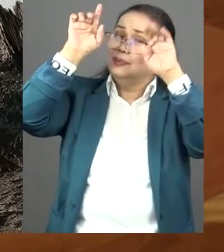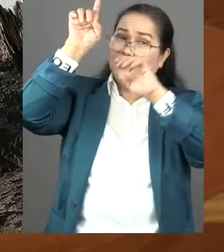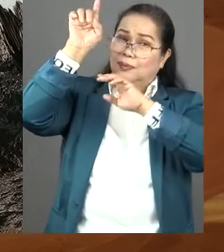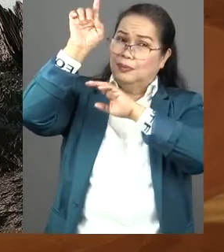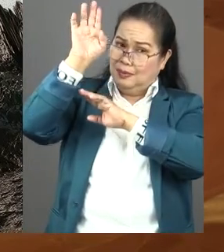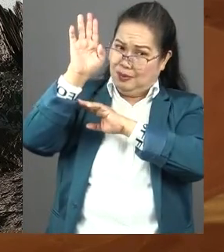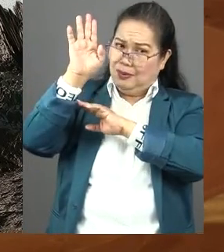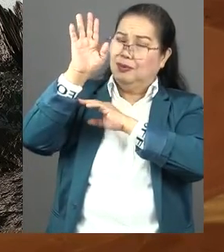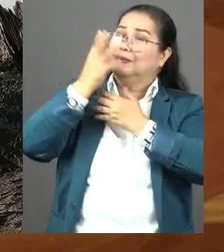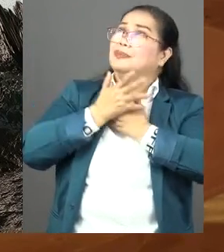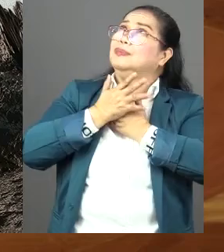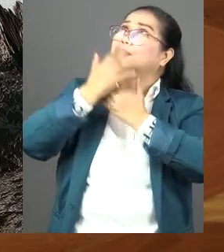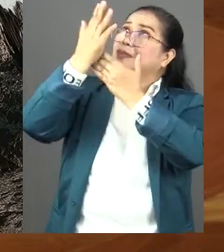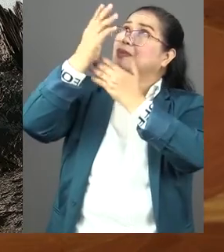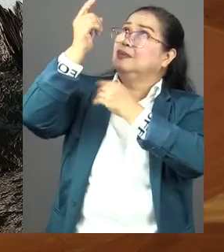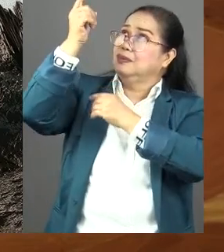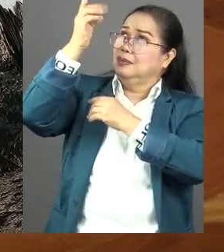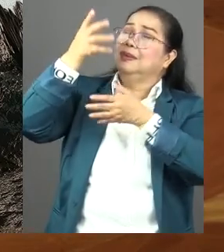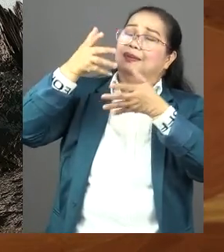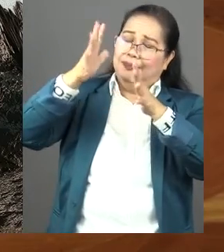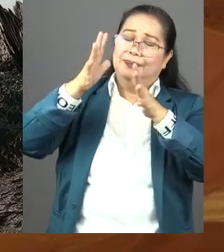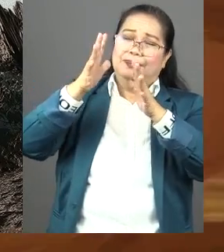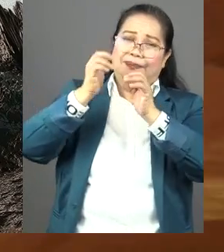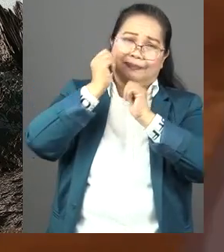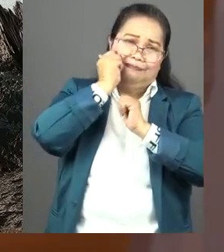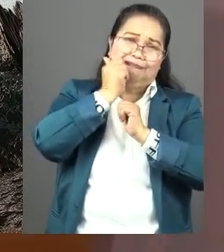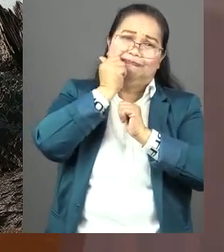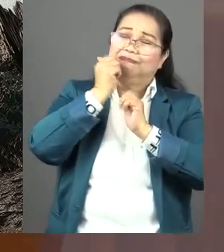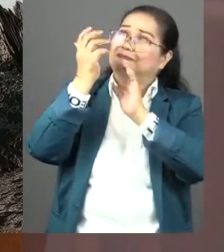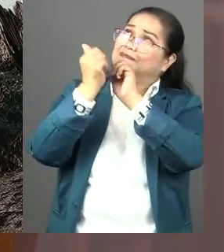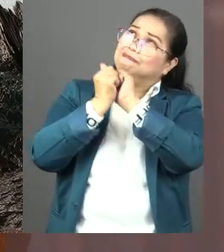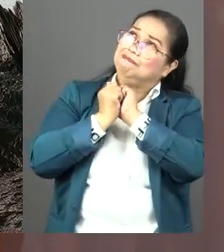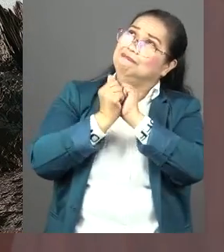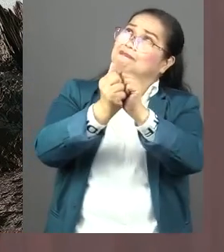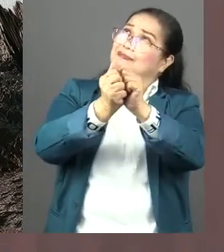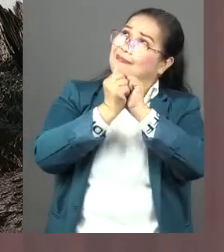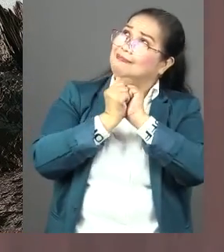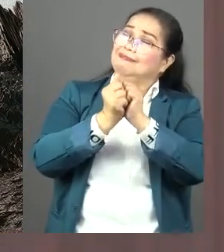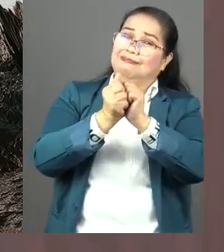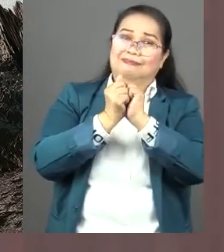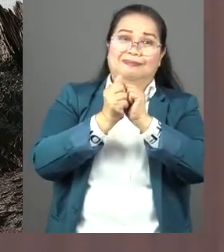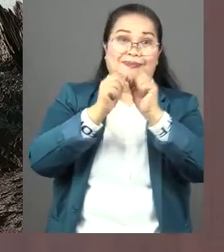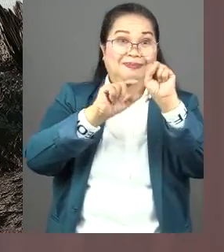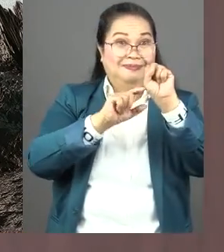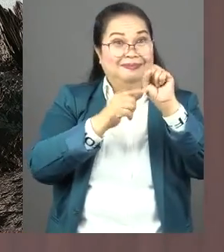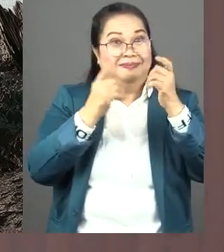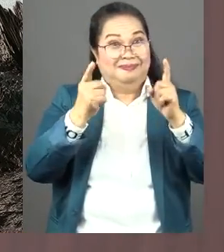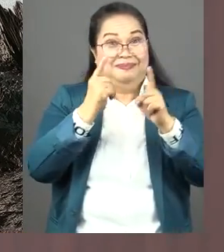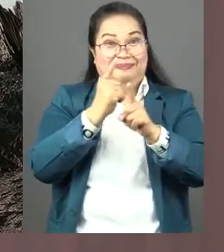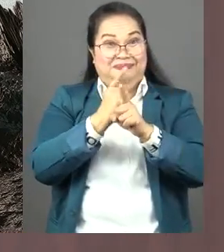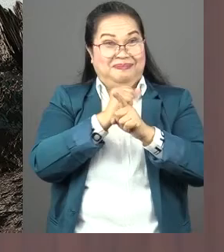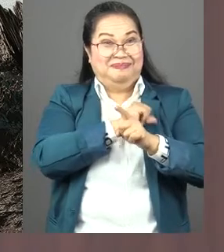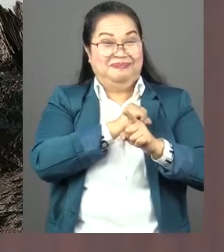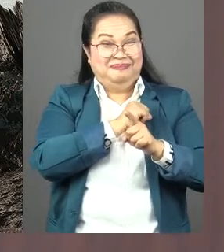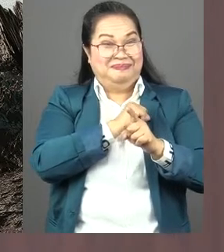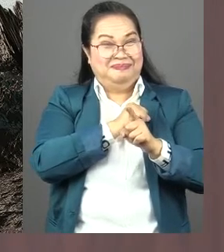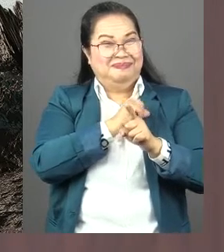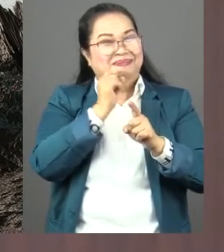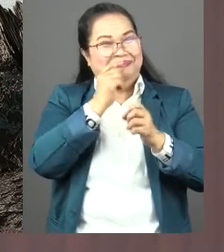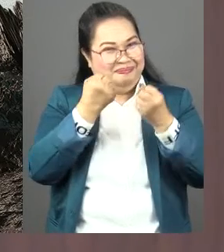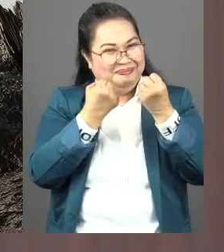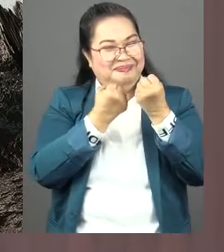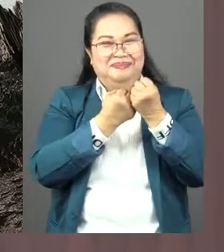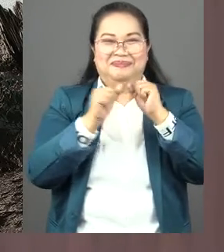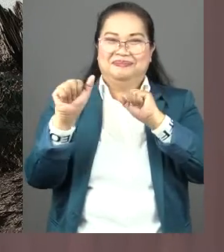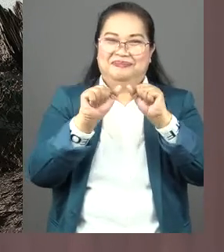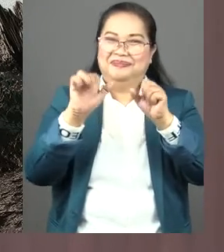you, committed to you. Let's walk through this day together. Friends, when you begin with that right attitude and then you supplement that with the